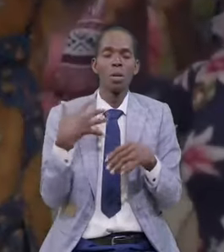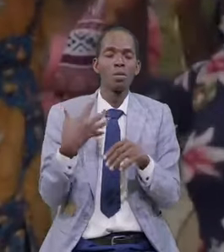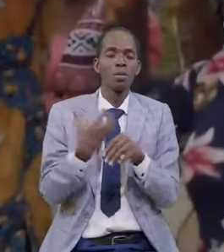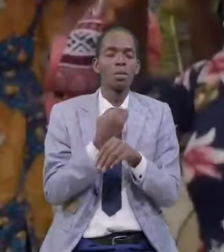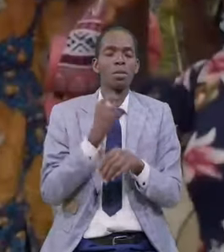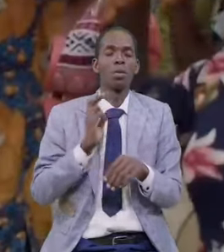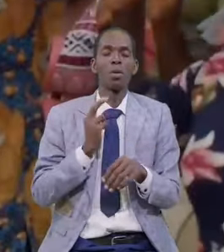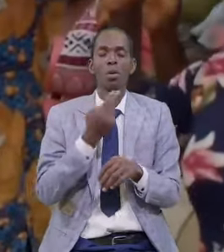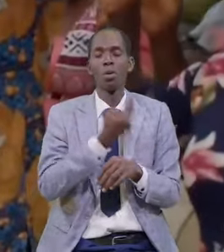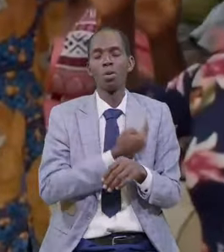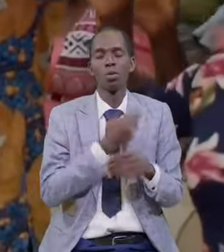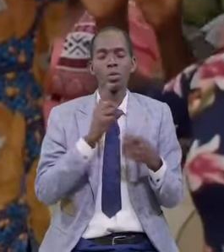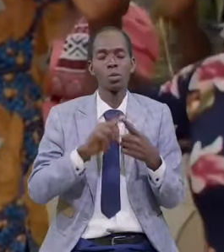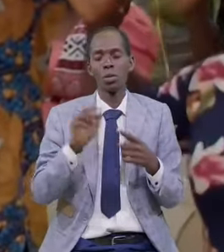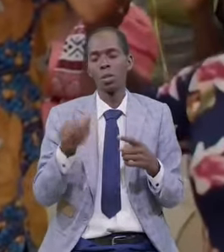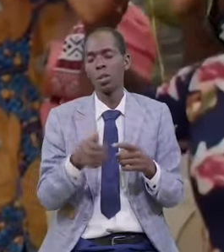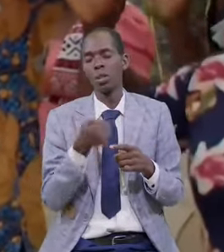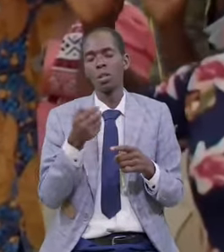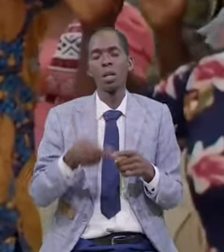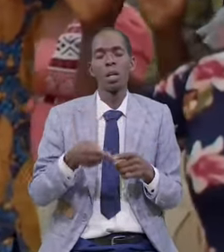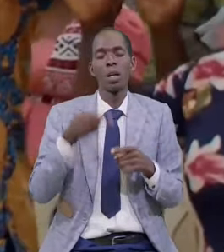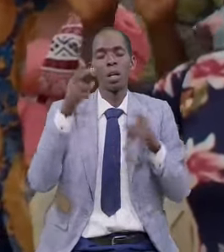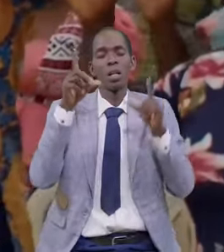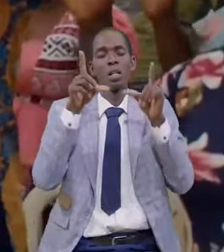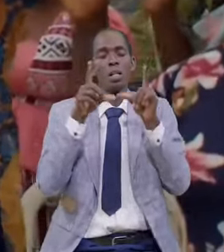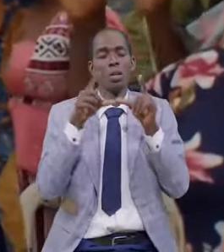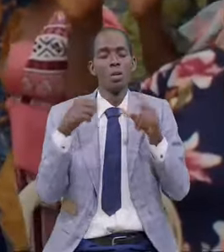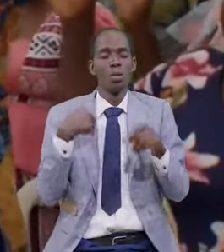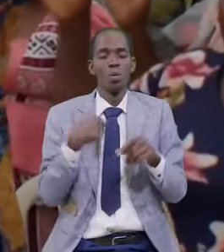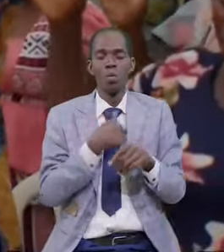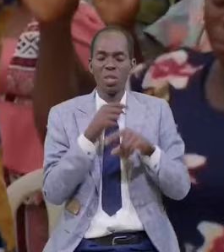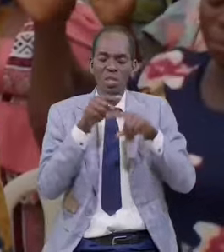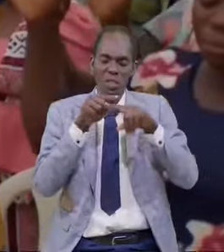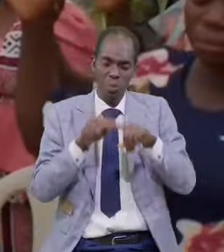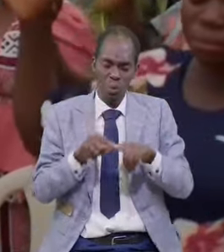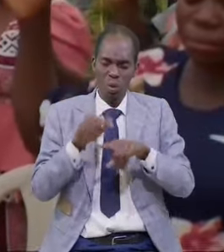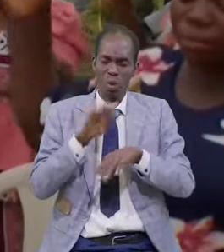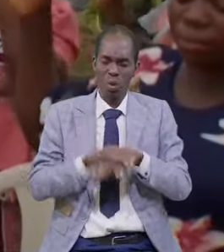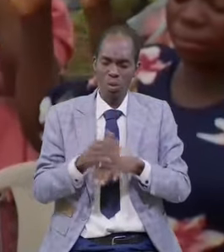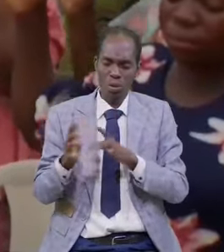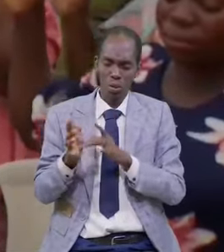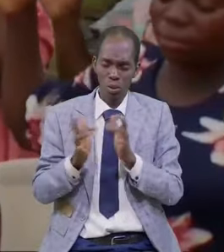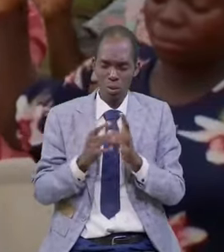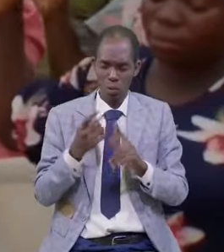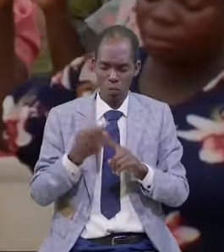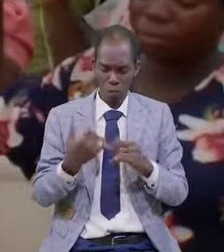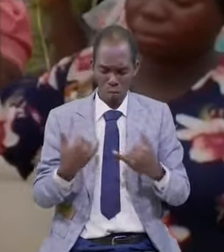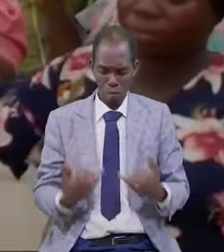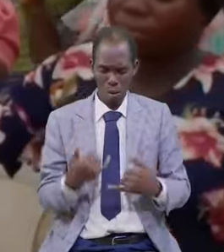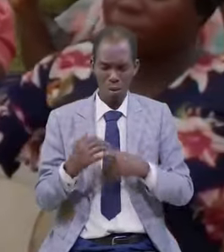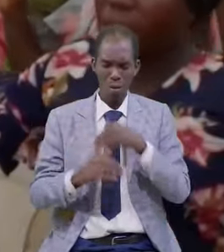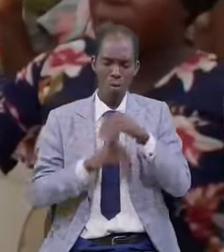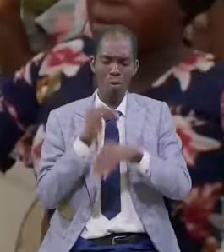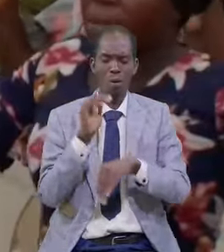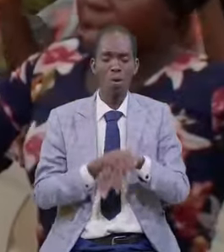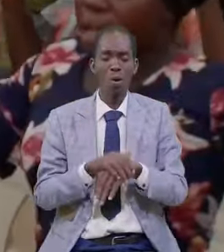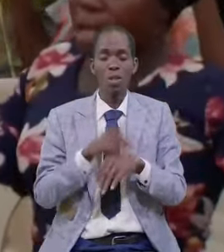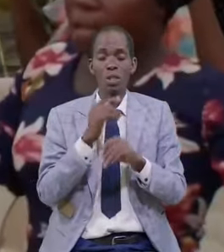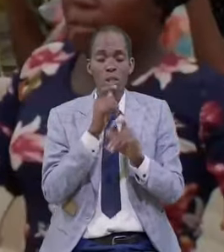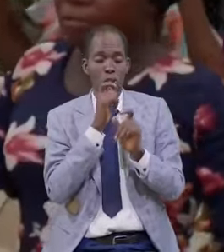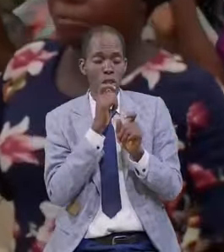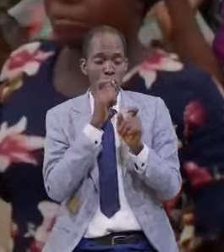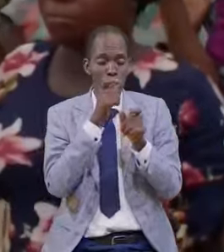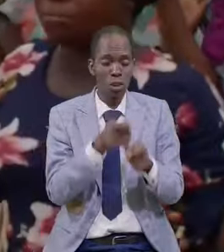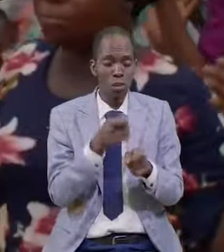depend on Jesus from today the gift of God for all Seekers will depend dep on you